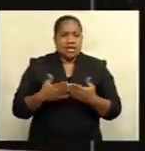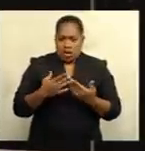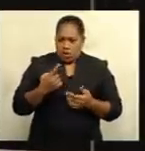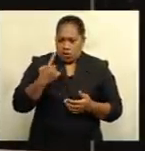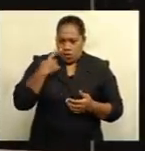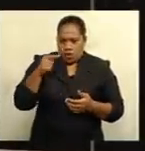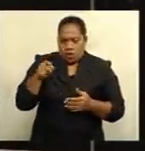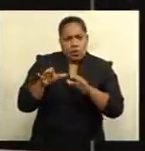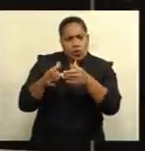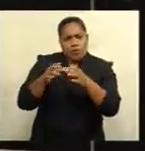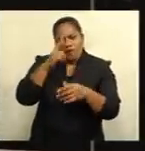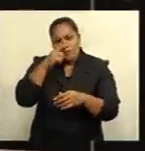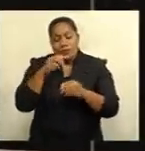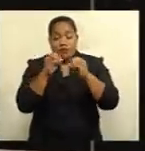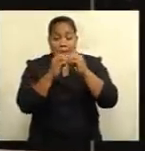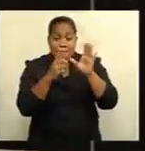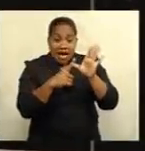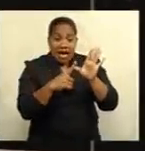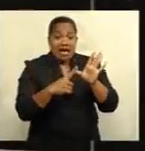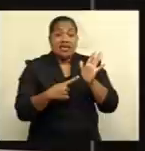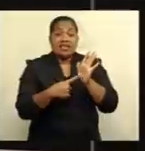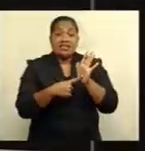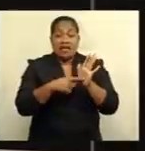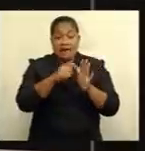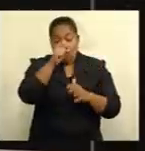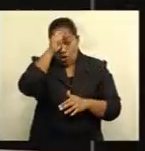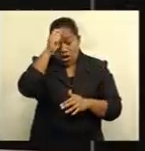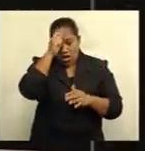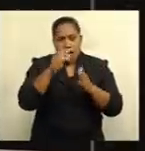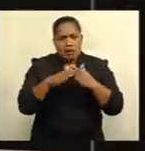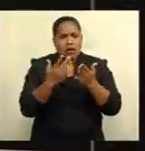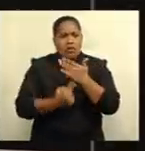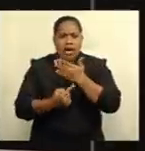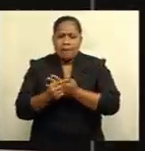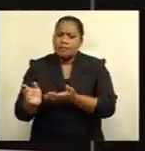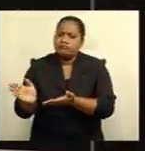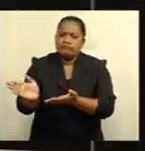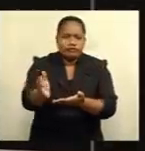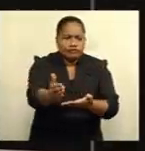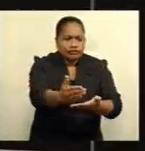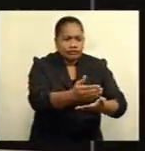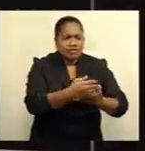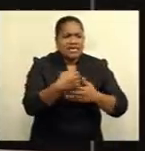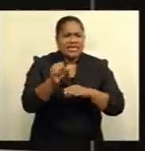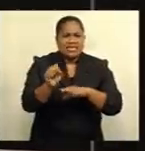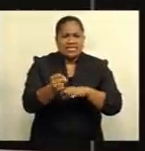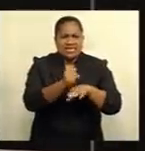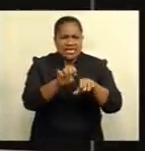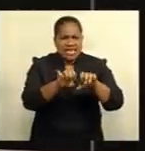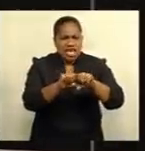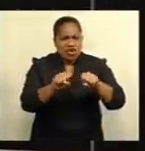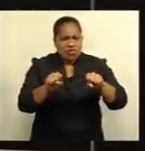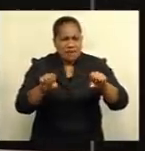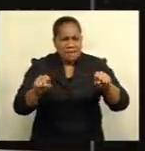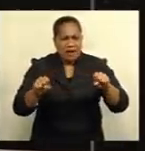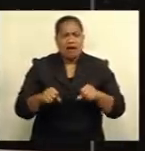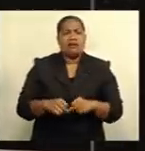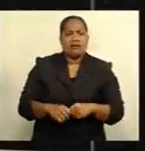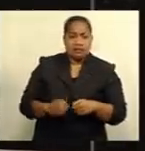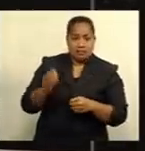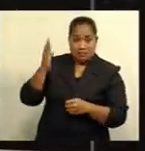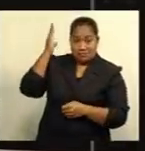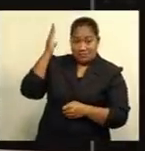from Ba and Tavua illegally harvesting sea cucumber from taboo fishing grounds in Bulitavu. Director Fisheries